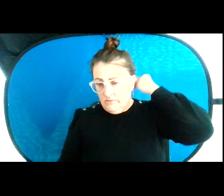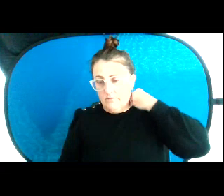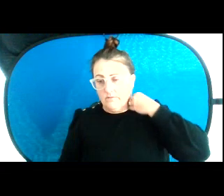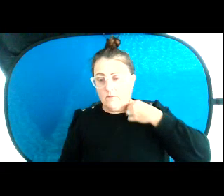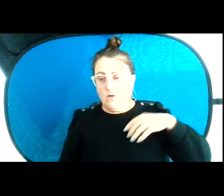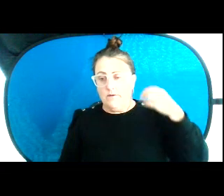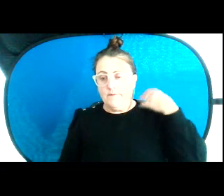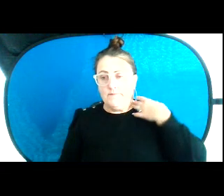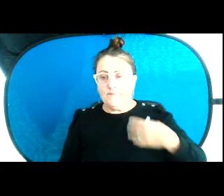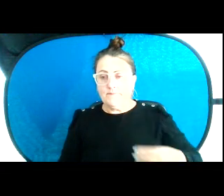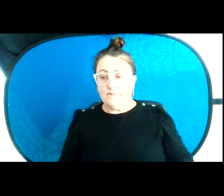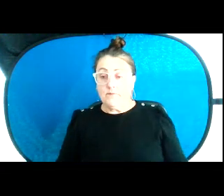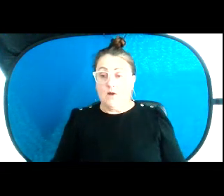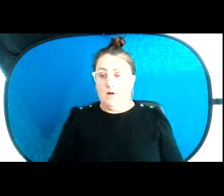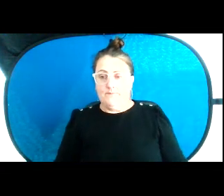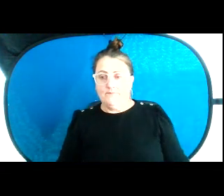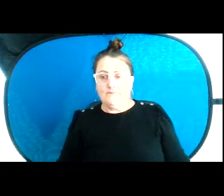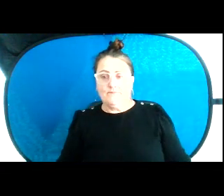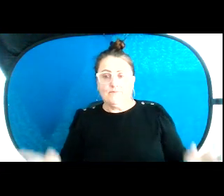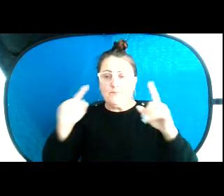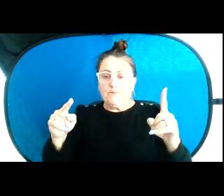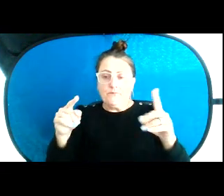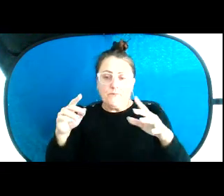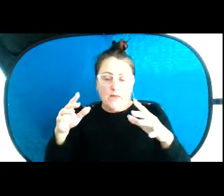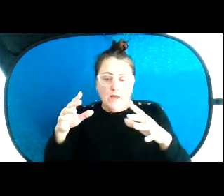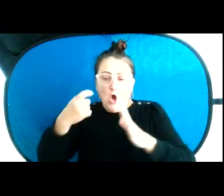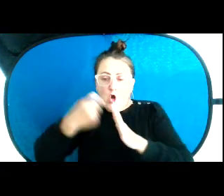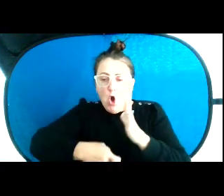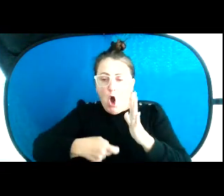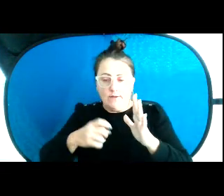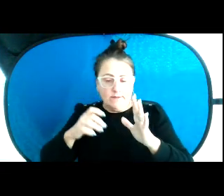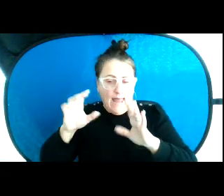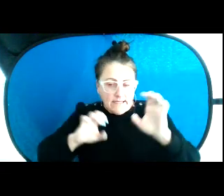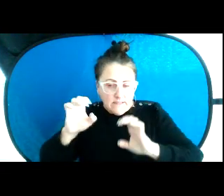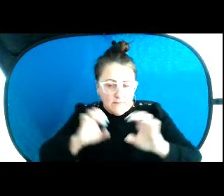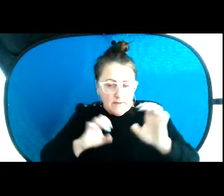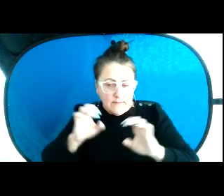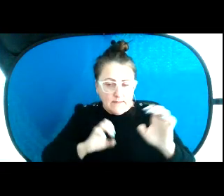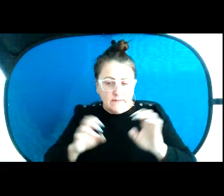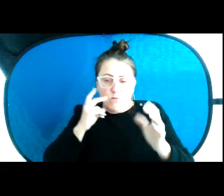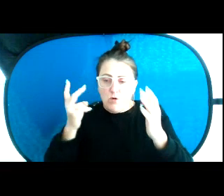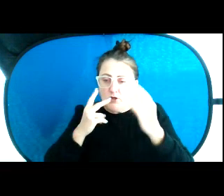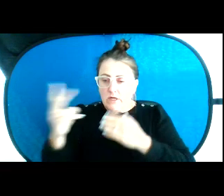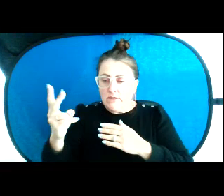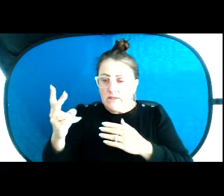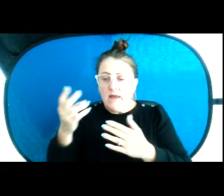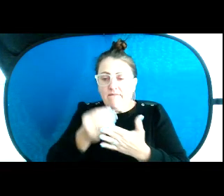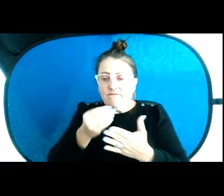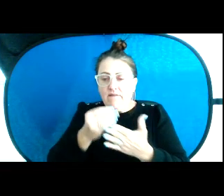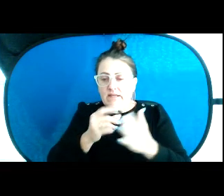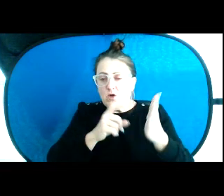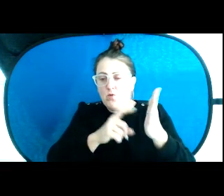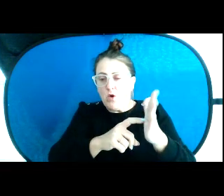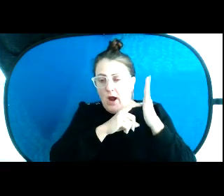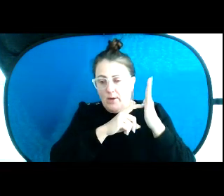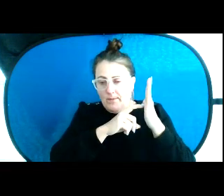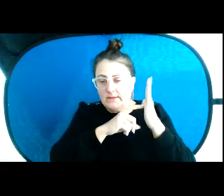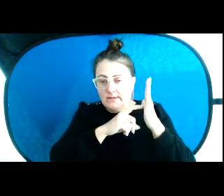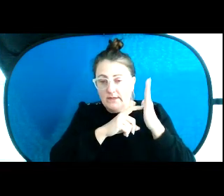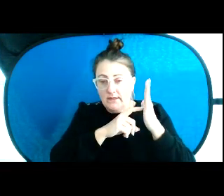scenarios. These scenarios include preliminary cost estimates, ridership and revenue projections, and funding requirements. And these